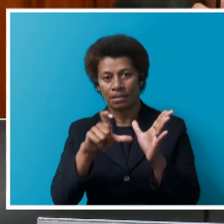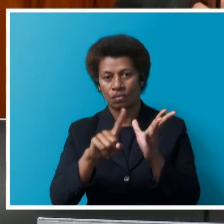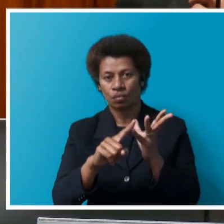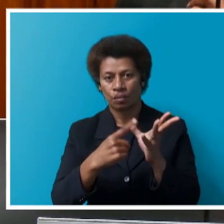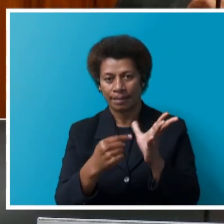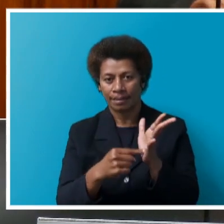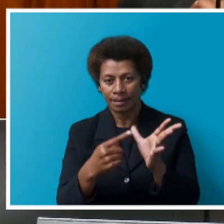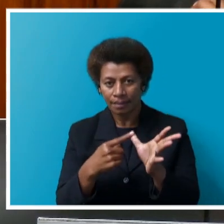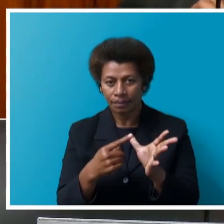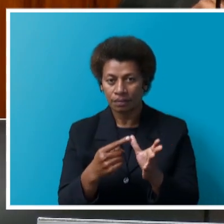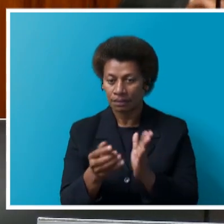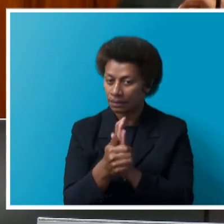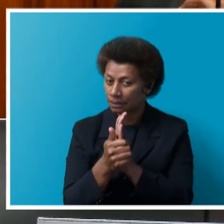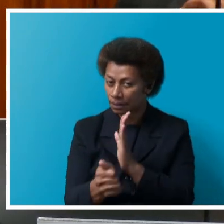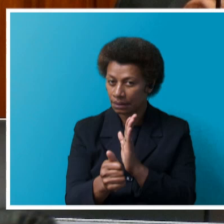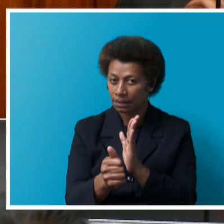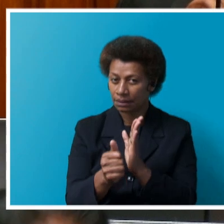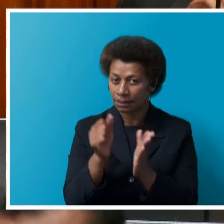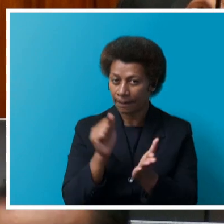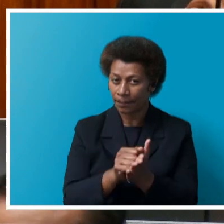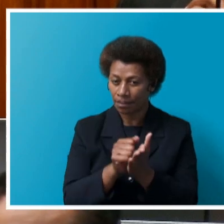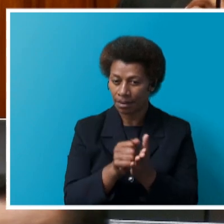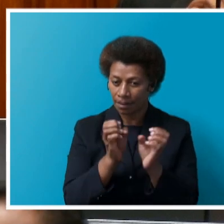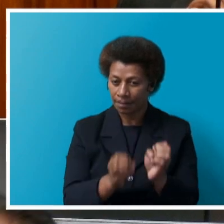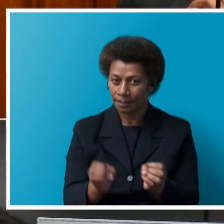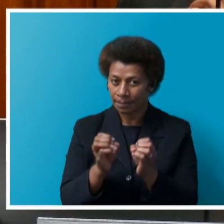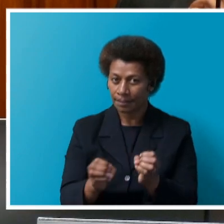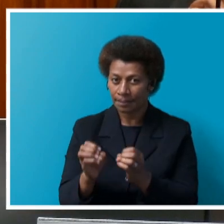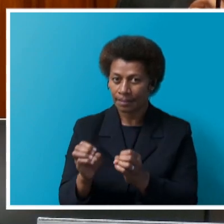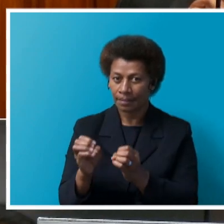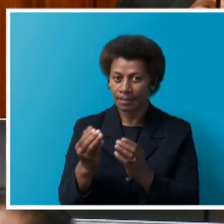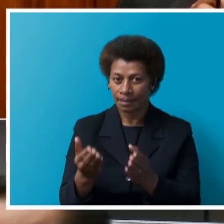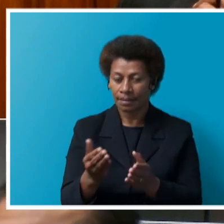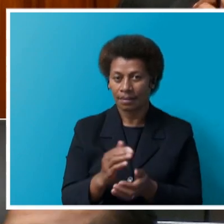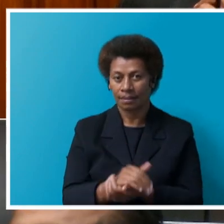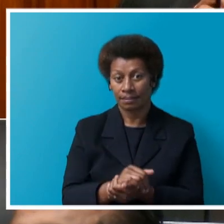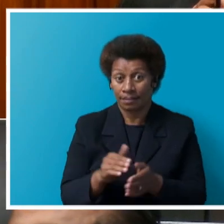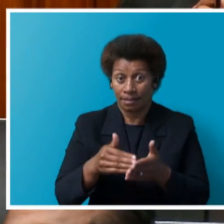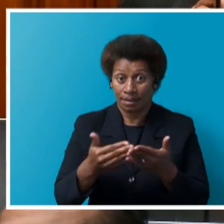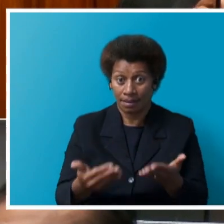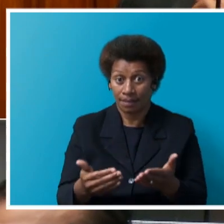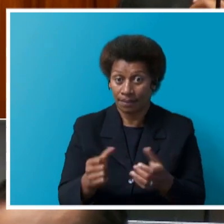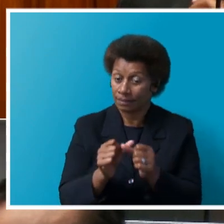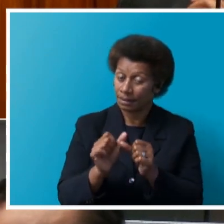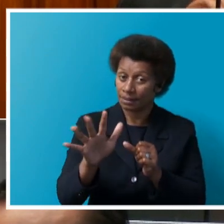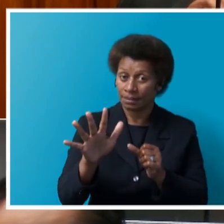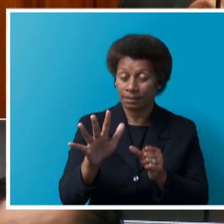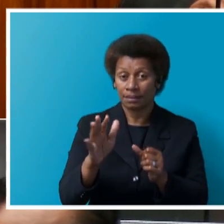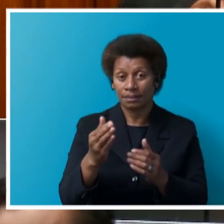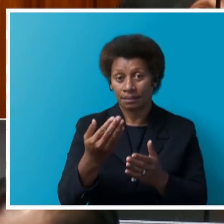skillfully navigating complex challenges during his tenure. Now, His Excellency the Turangambala